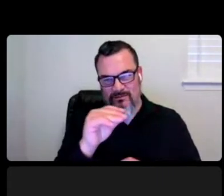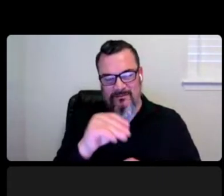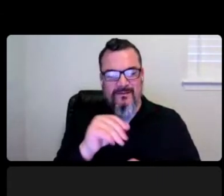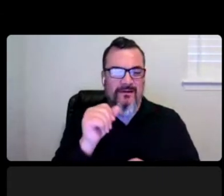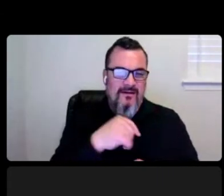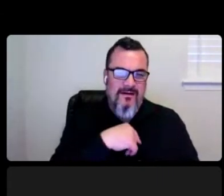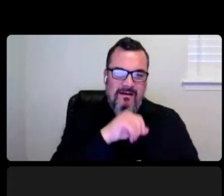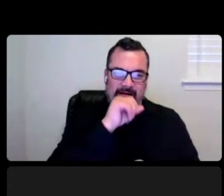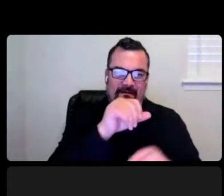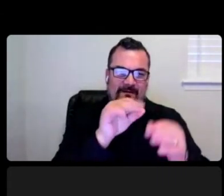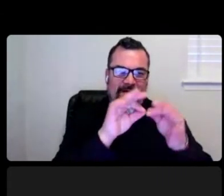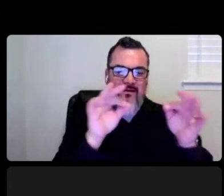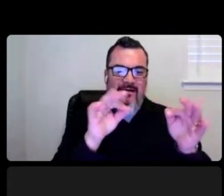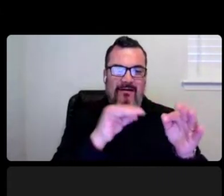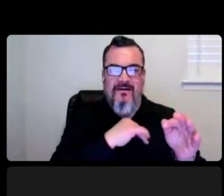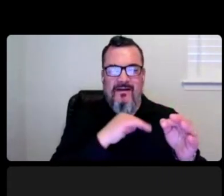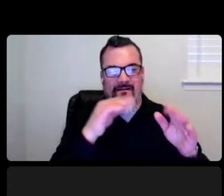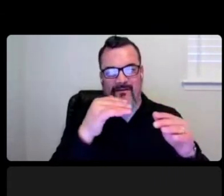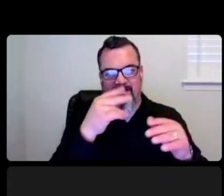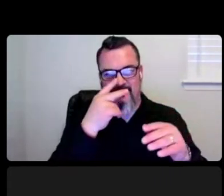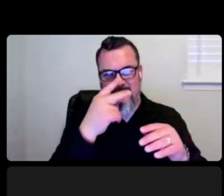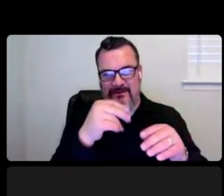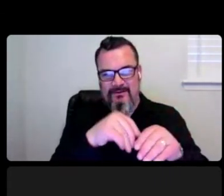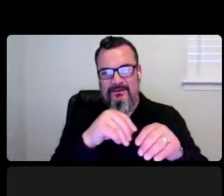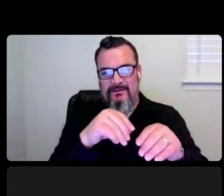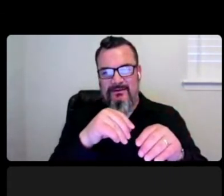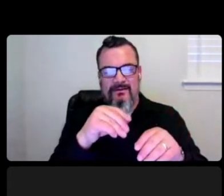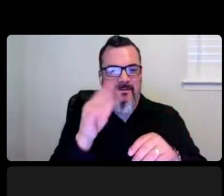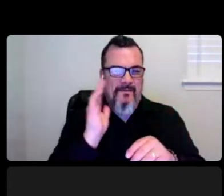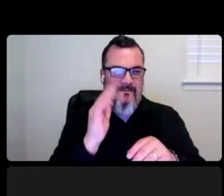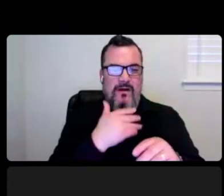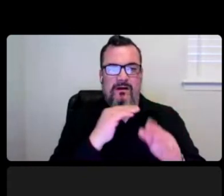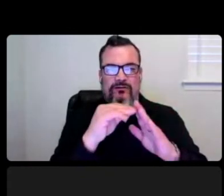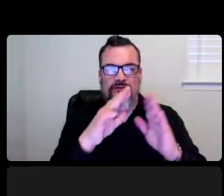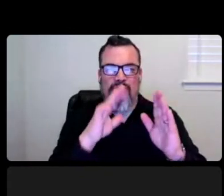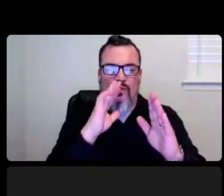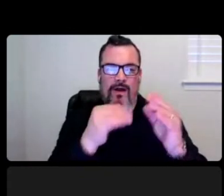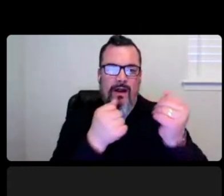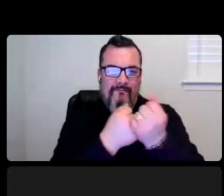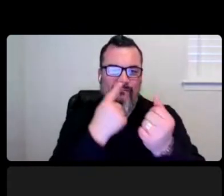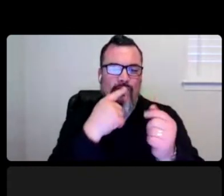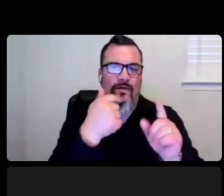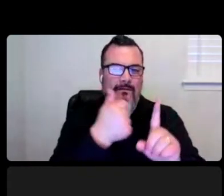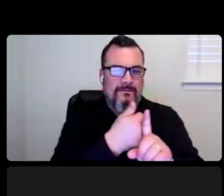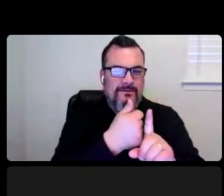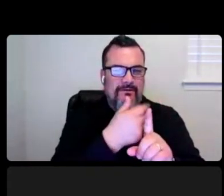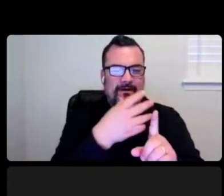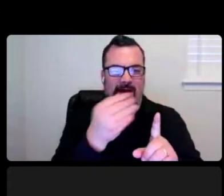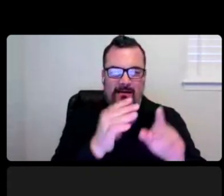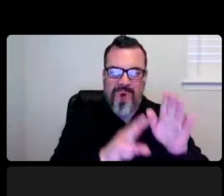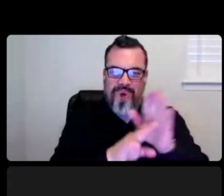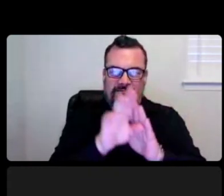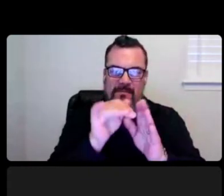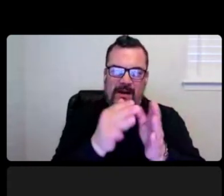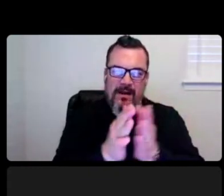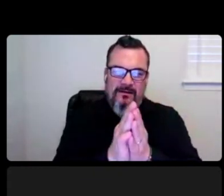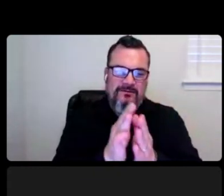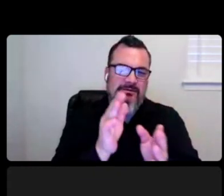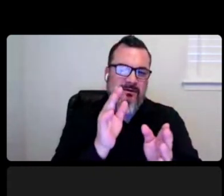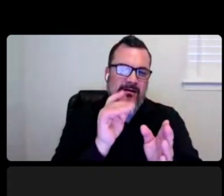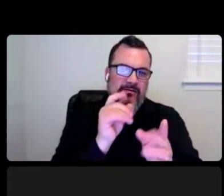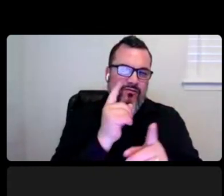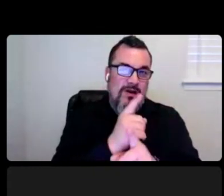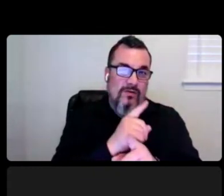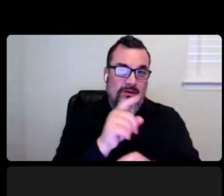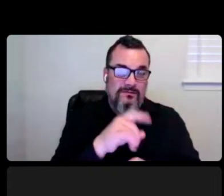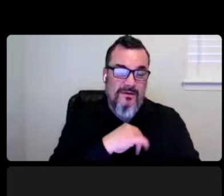love the line that, and I've not seen this in a vision statement like this before. Our students will advocate for themselves and thrive by asking the right questions. I